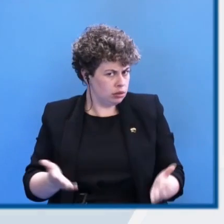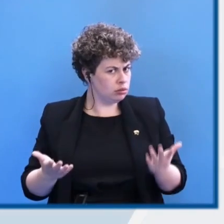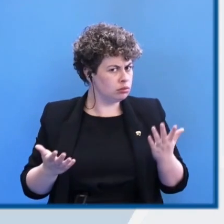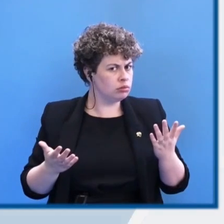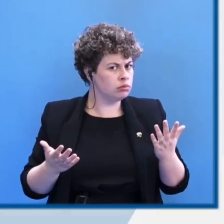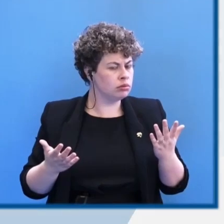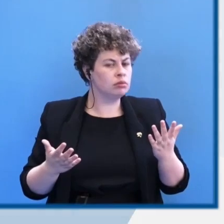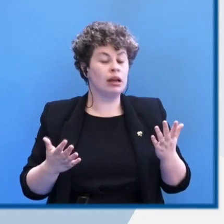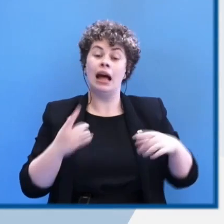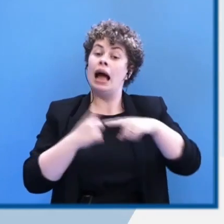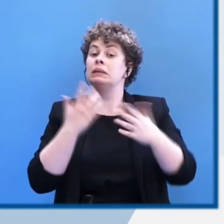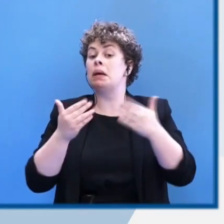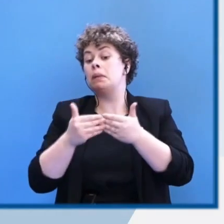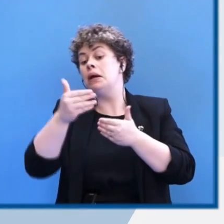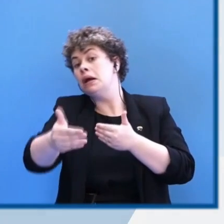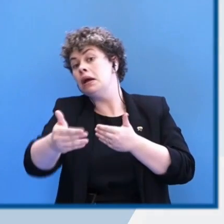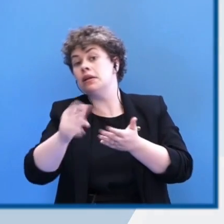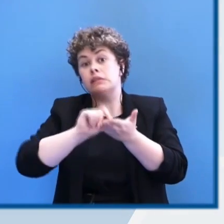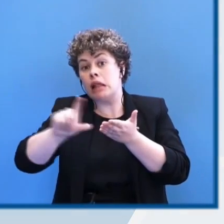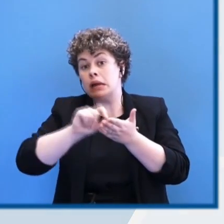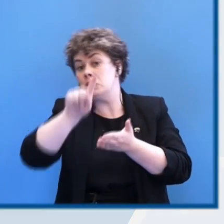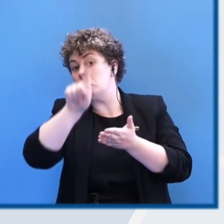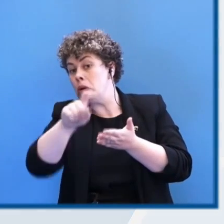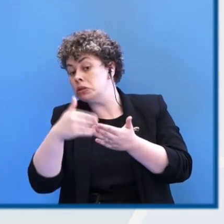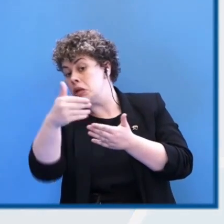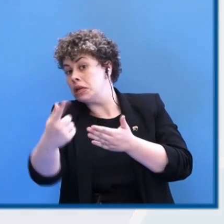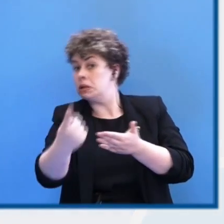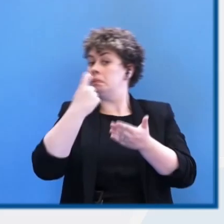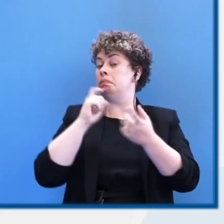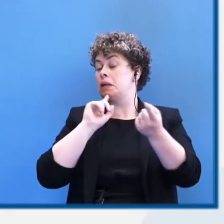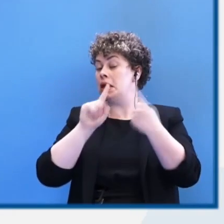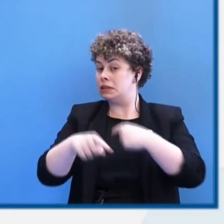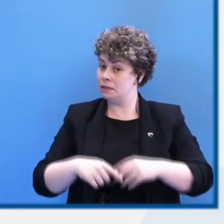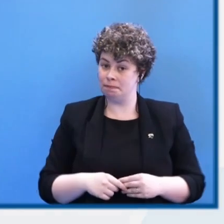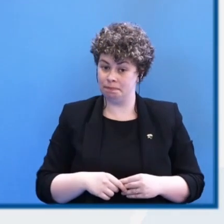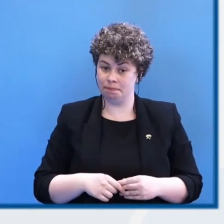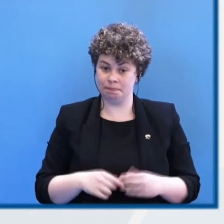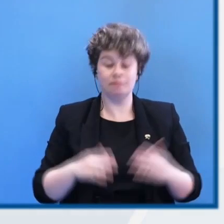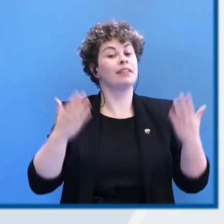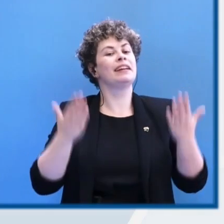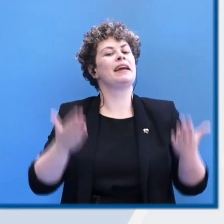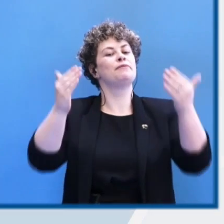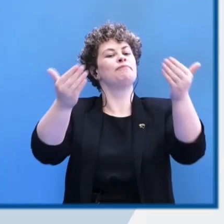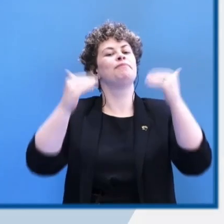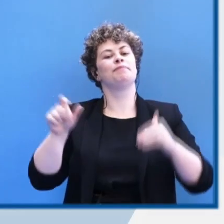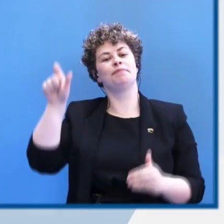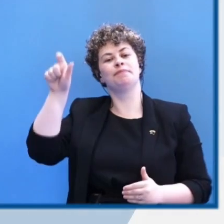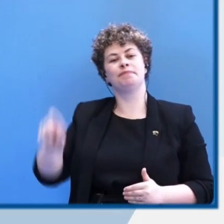question and answer session later. I'd like now to introduce the first of our panelists,